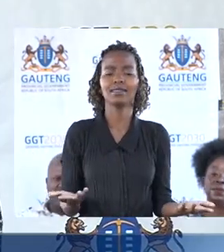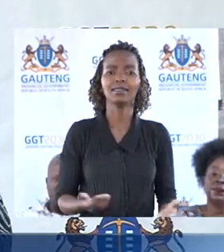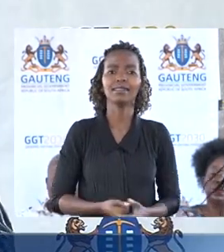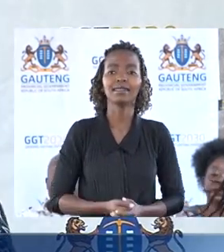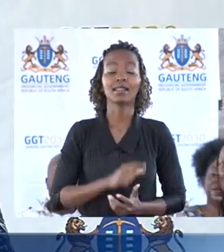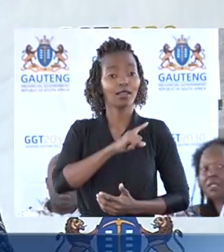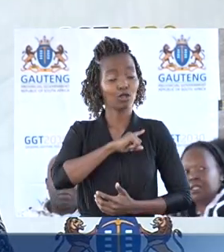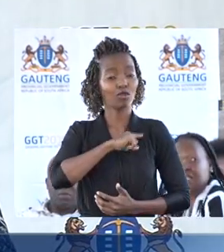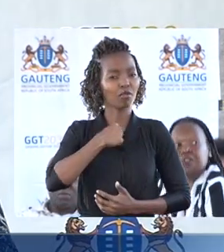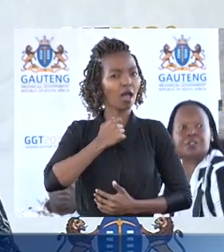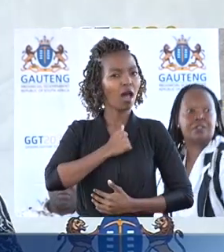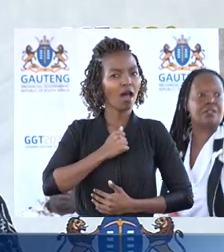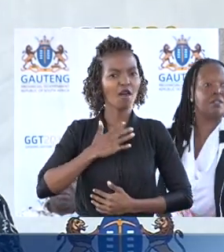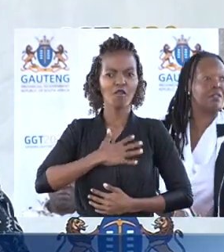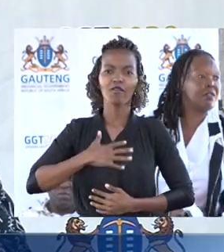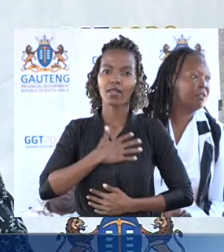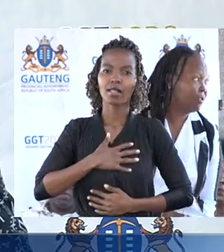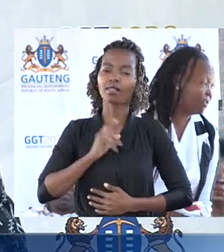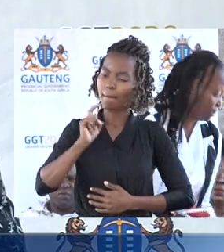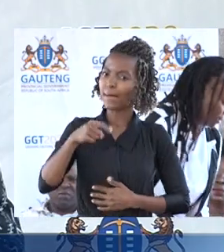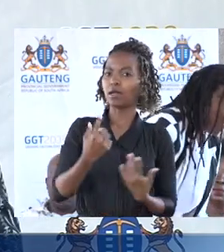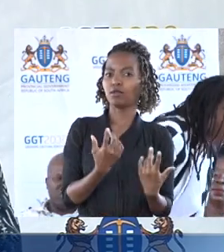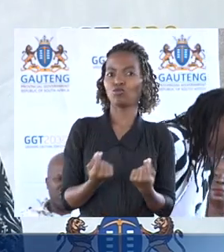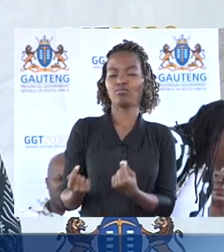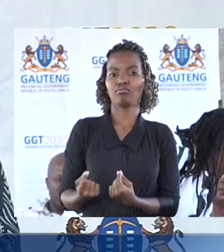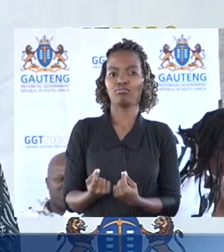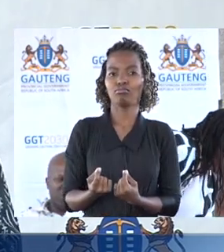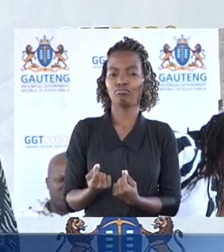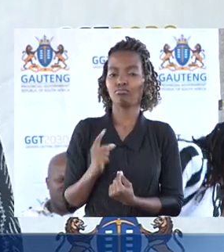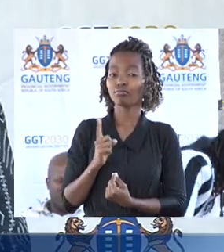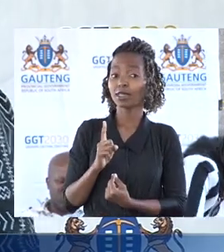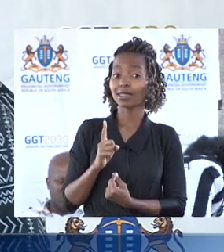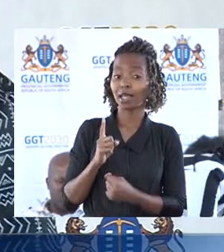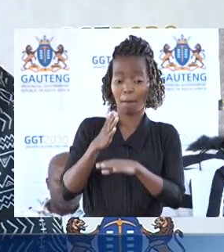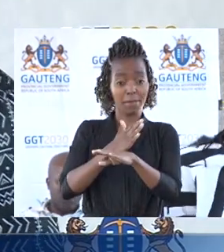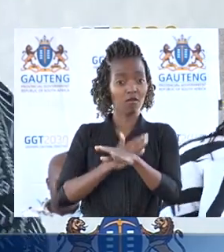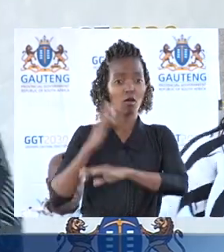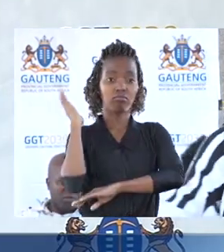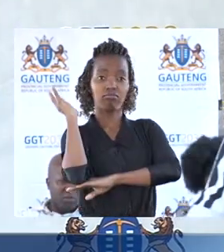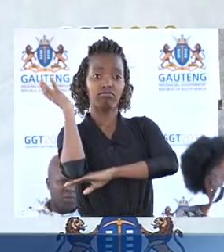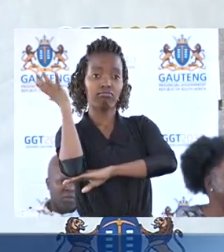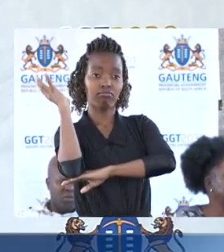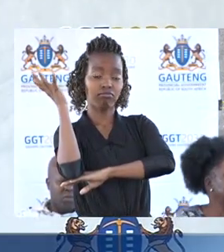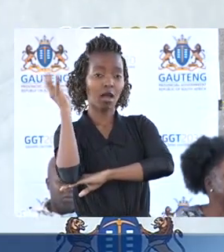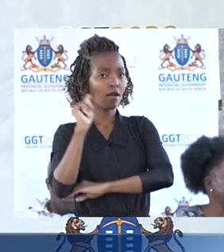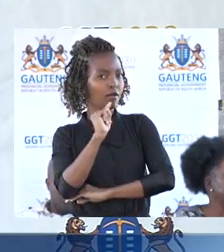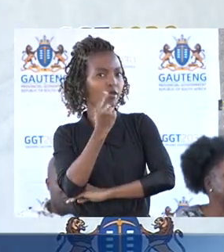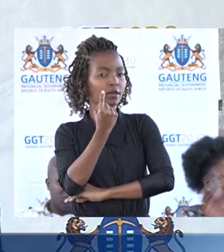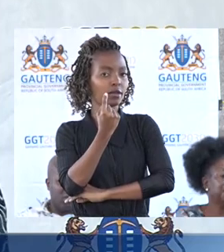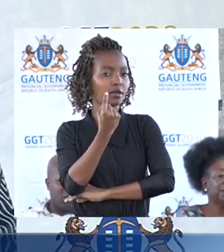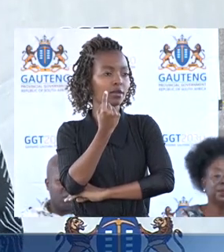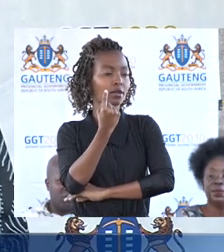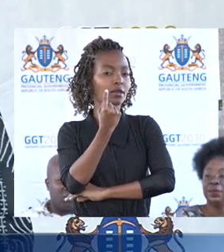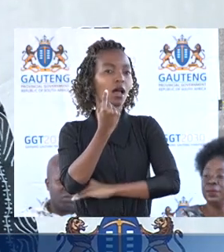why I felt it's appropriate for me, before I can say whatever that I want to say,